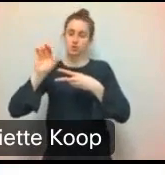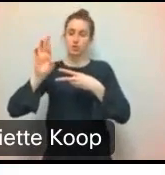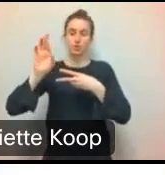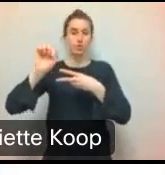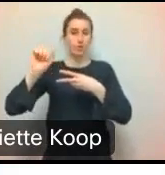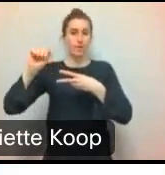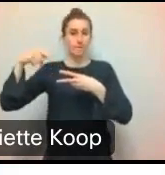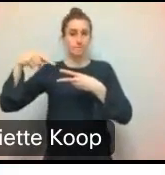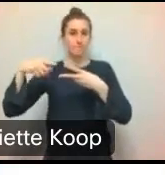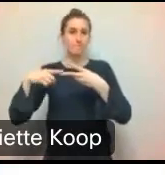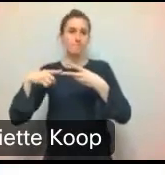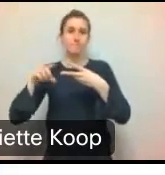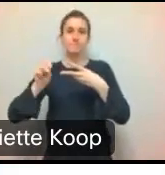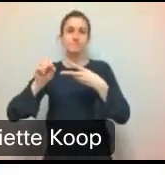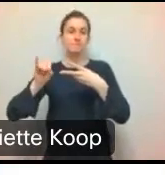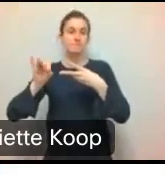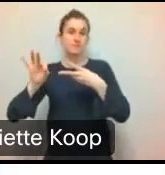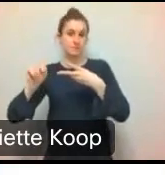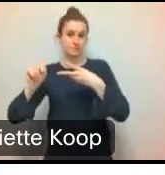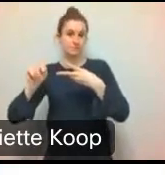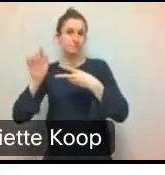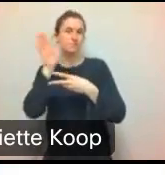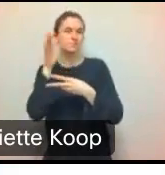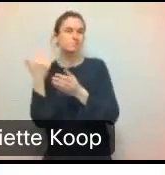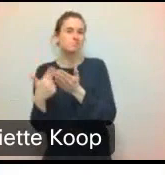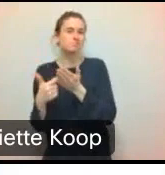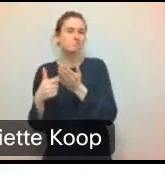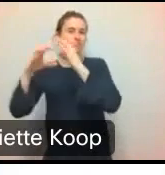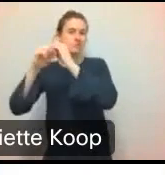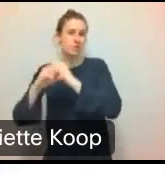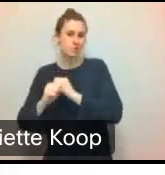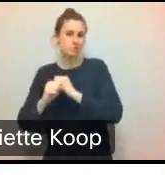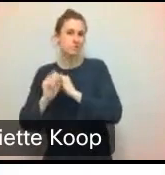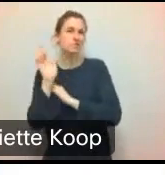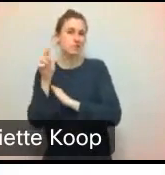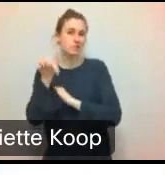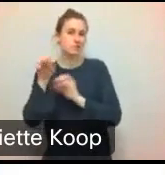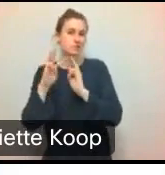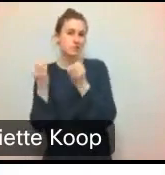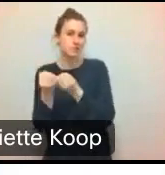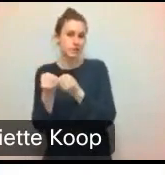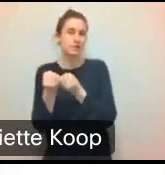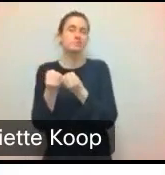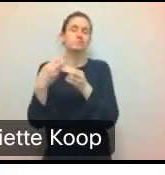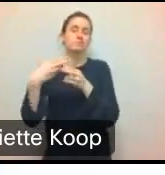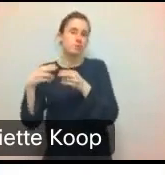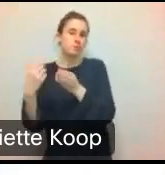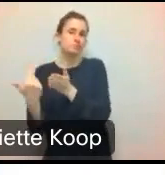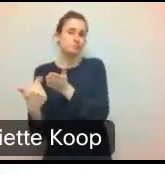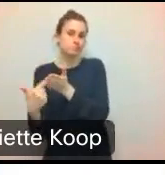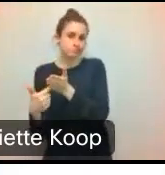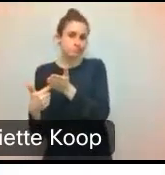acronyms a little bit later on in the presentation, a little bit of a brief overview,